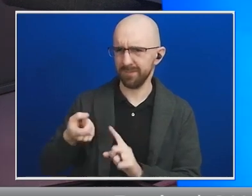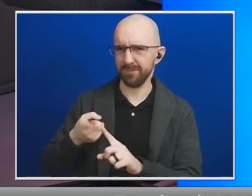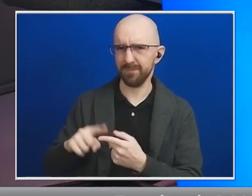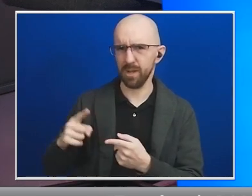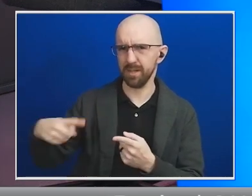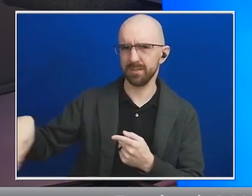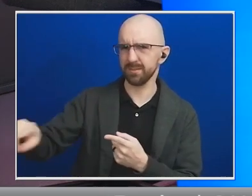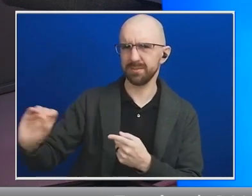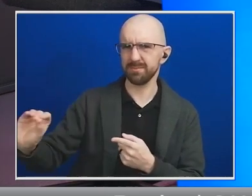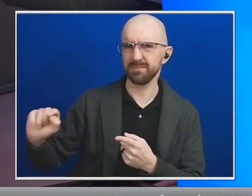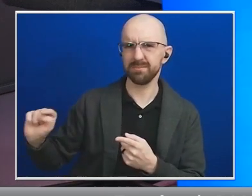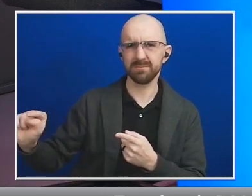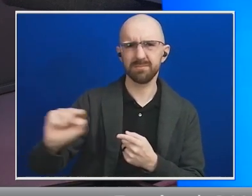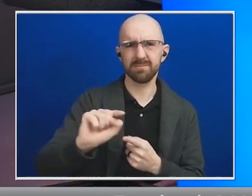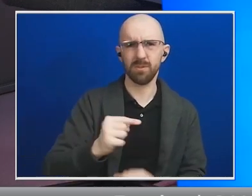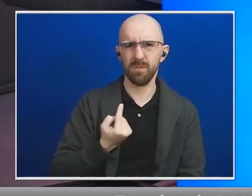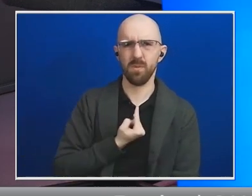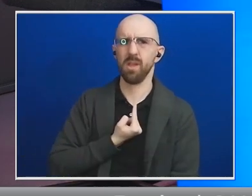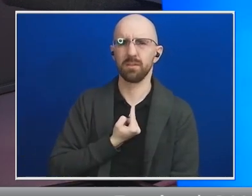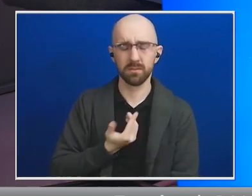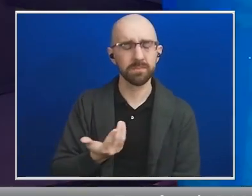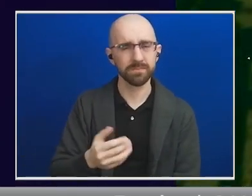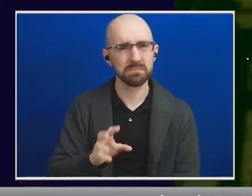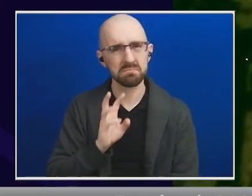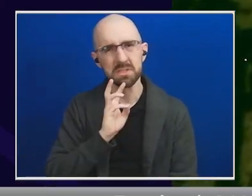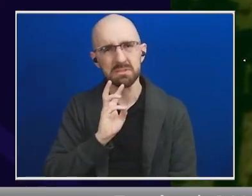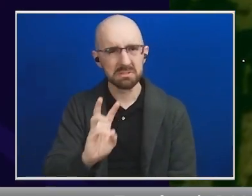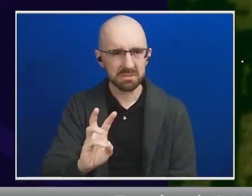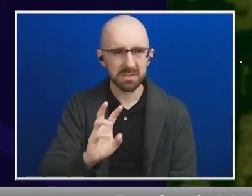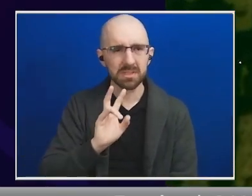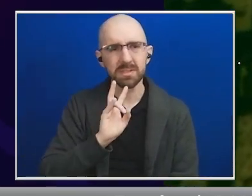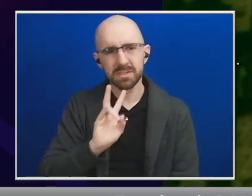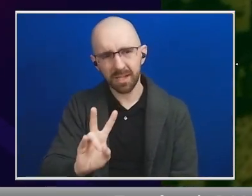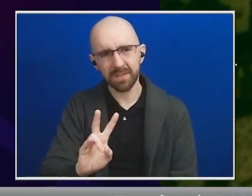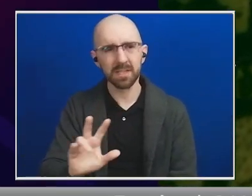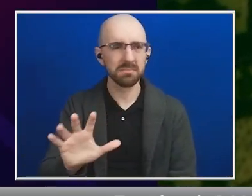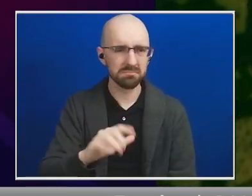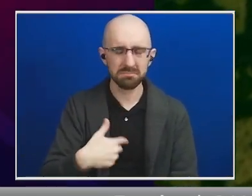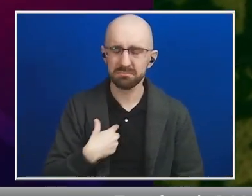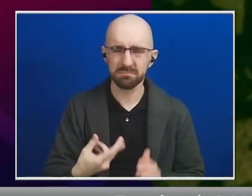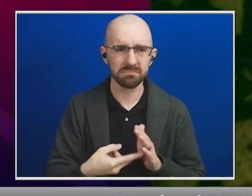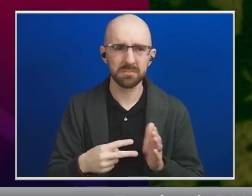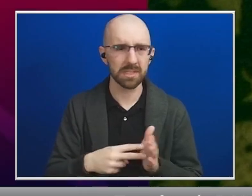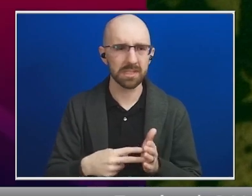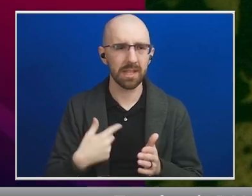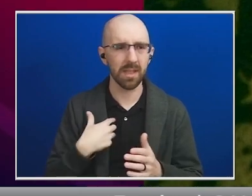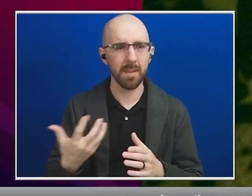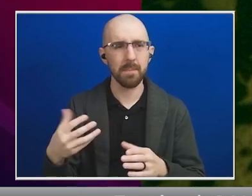Yep. 6, 7. I mean, I was part of a heart